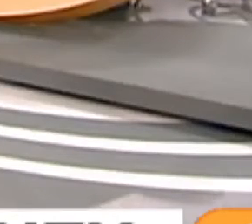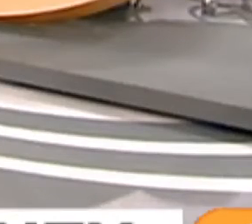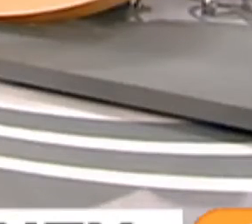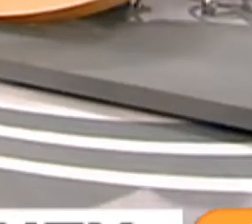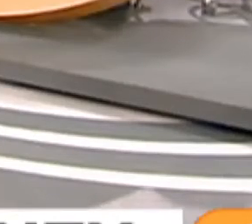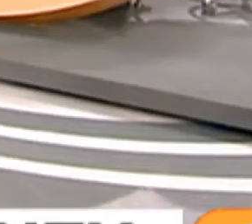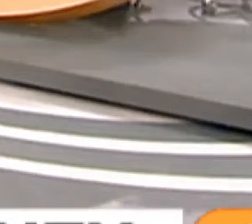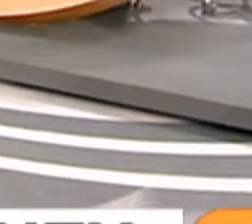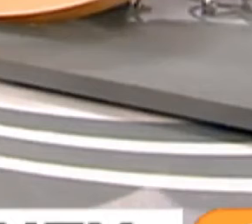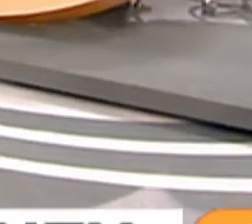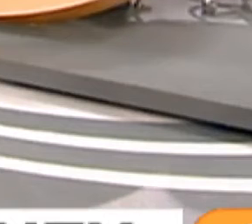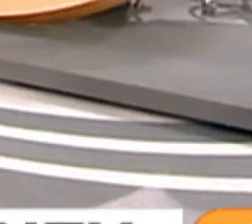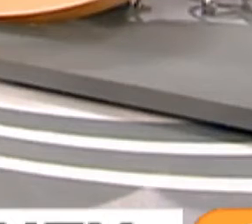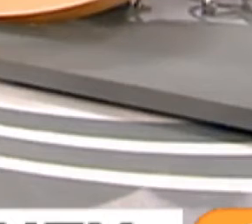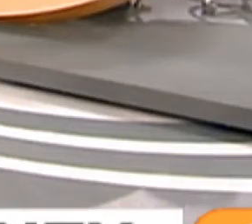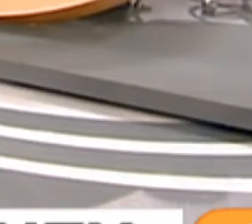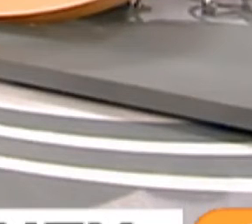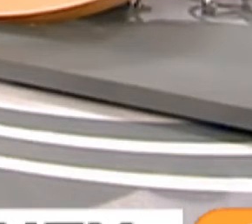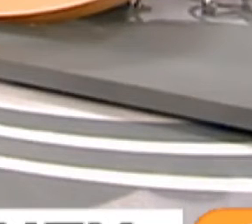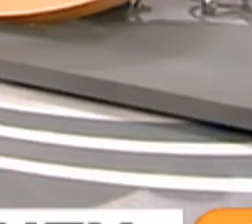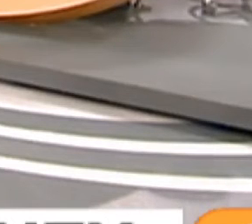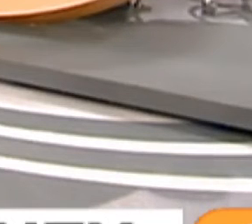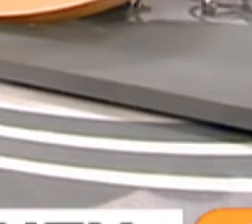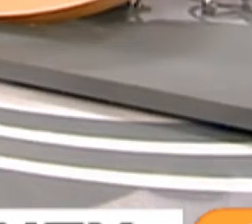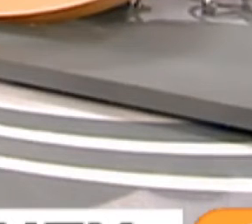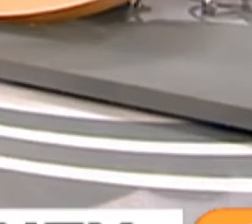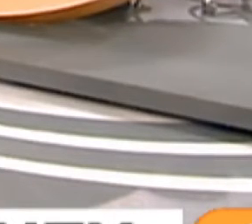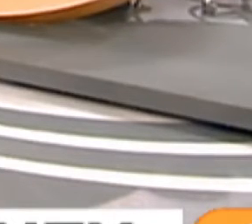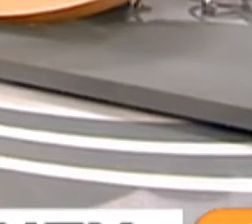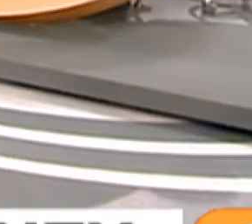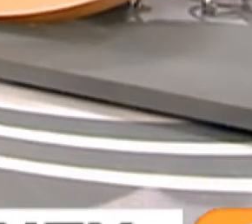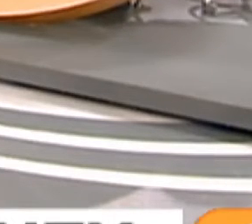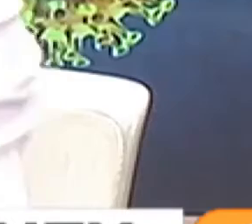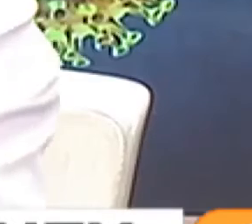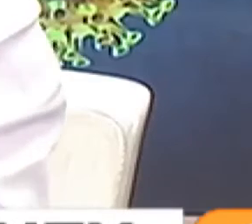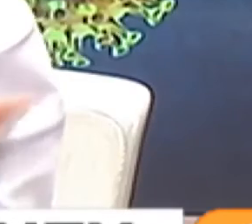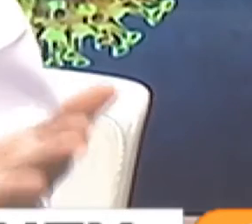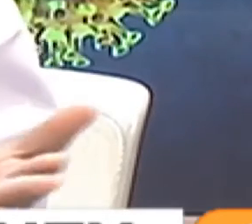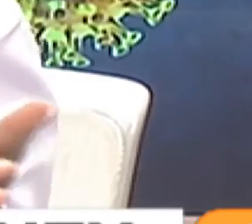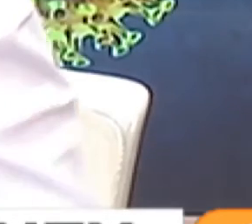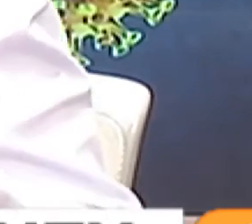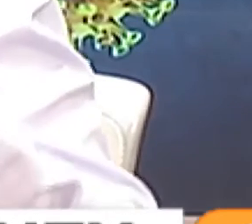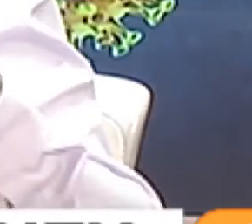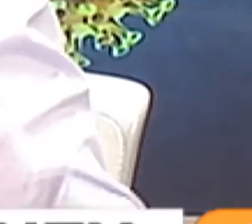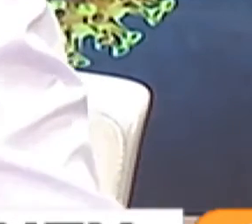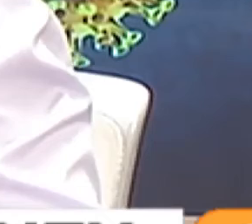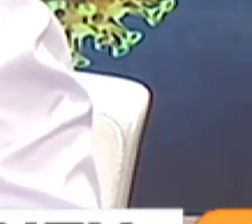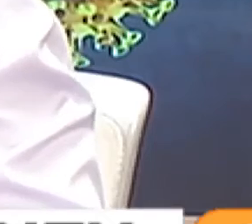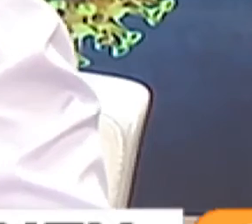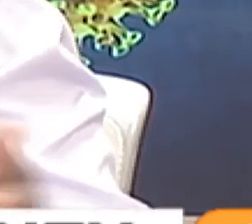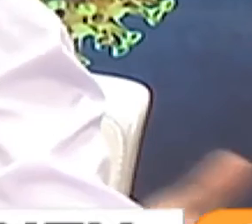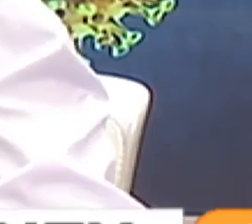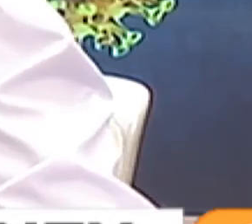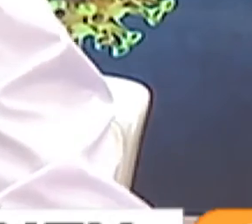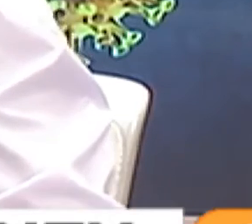They did hospitals in fields, in stadiums, right. And whatever. Yeah. I mean, you can do makeshift things so that at least this period, because, I mean, yes. There's no